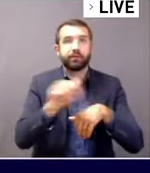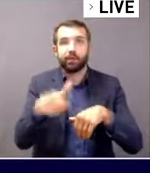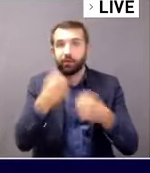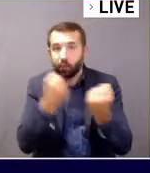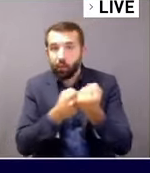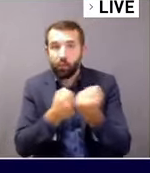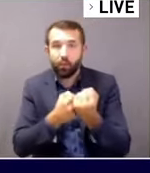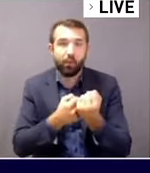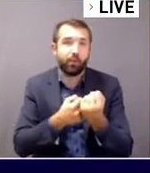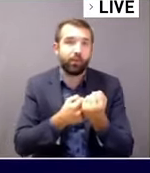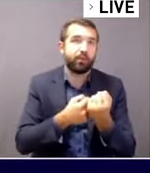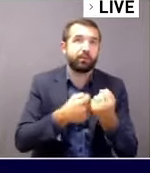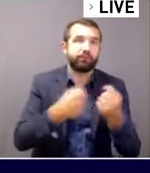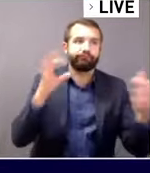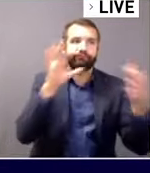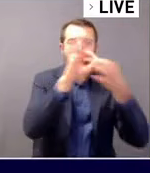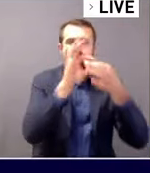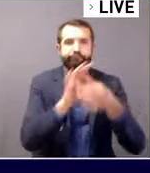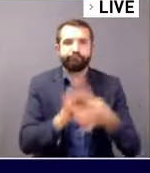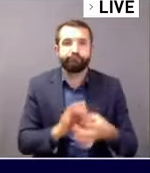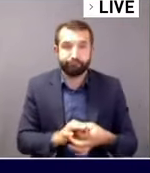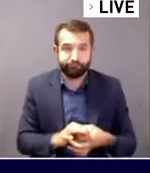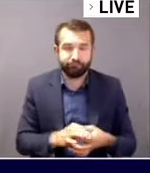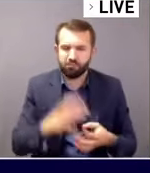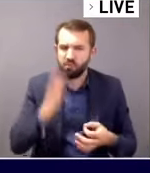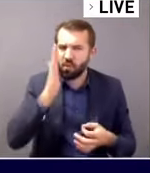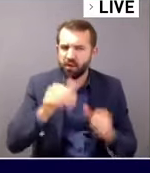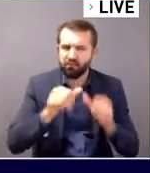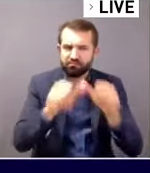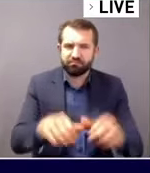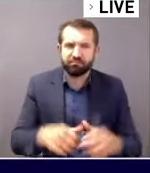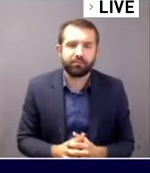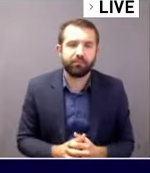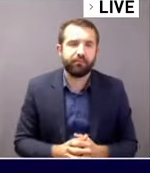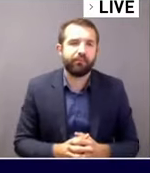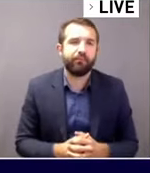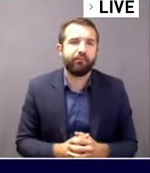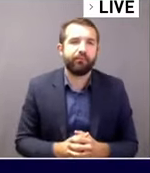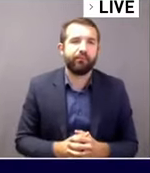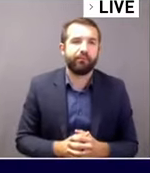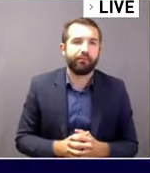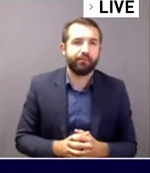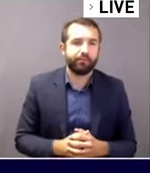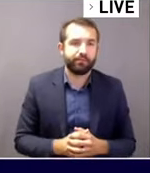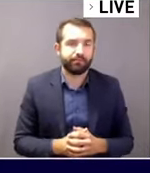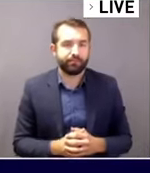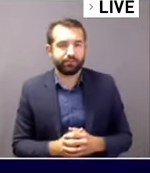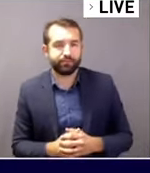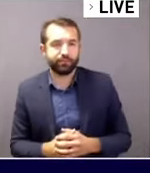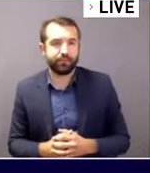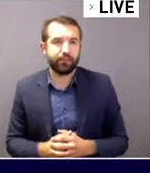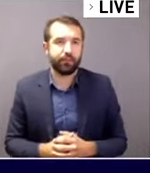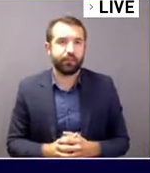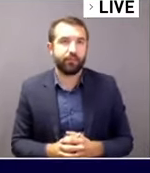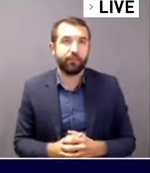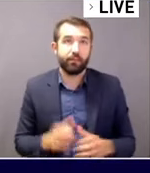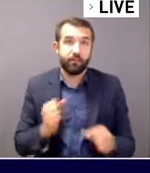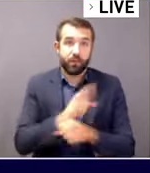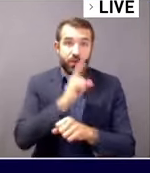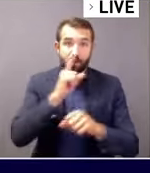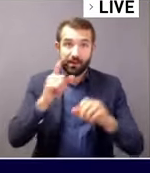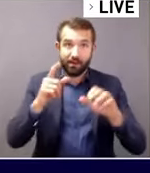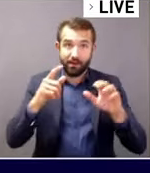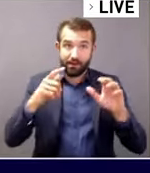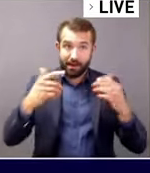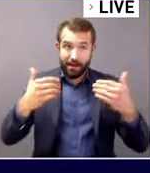them. So let me talk a little bit about what a contact tracer is gonna do. To ensure that you have